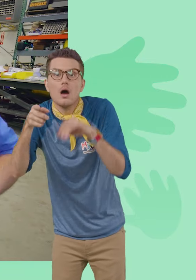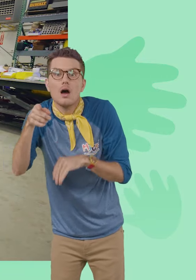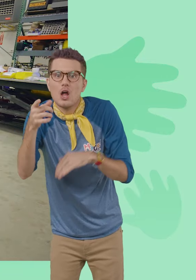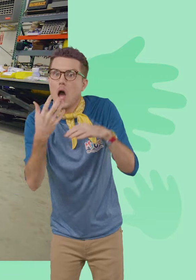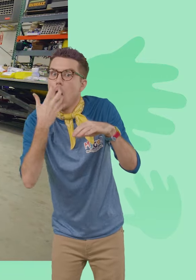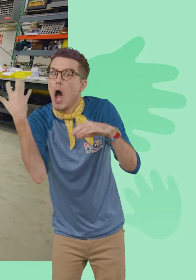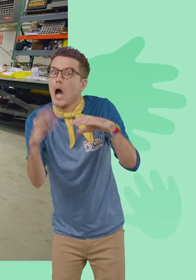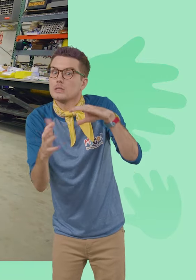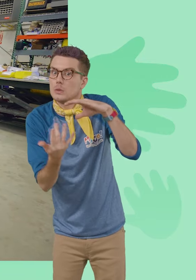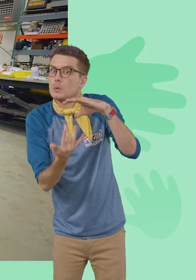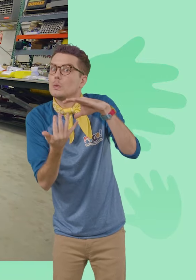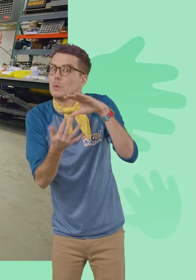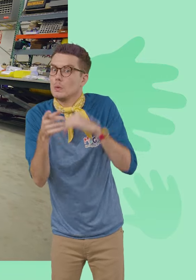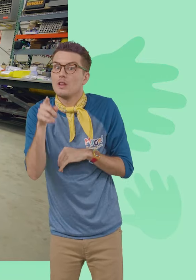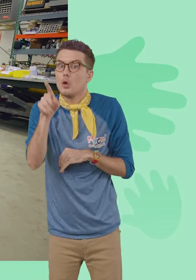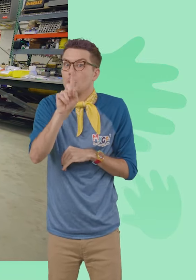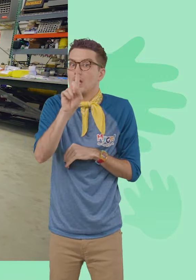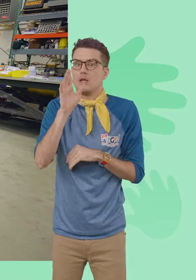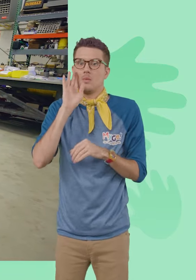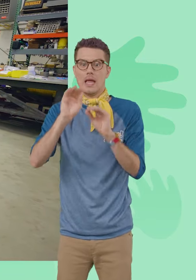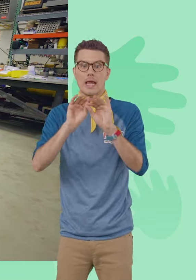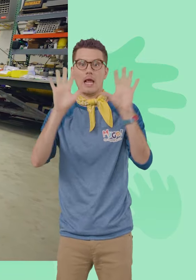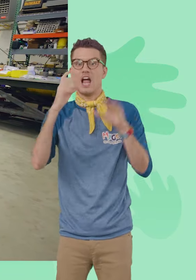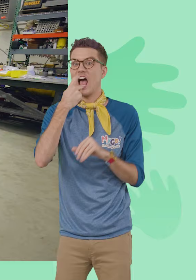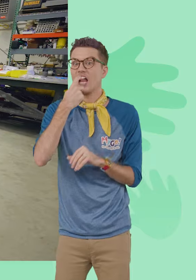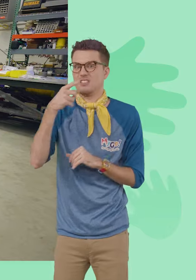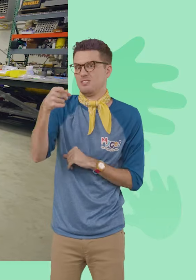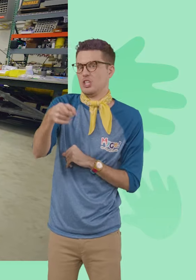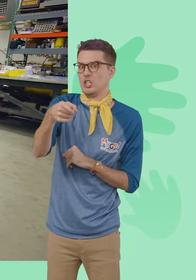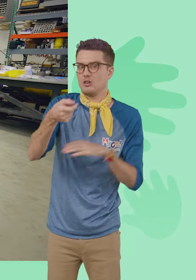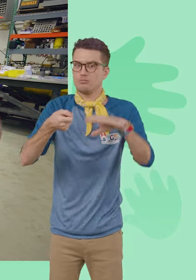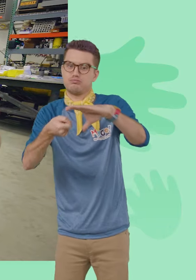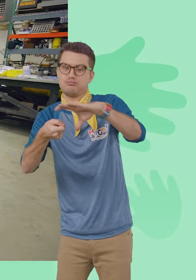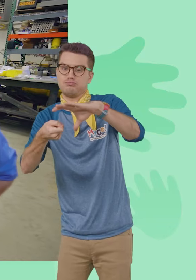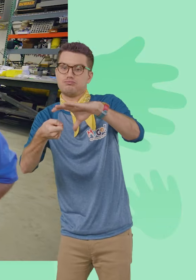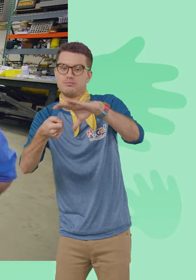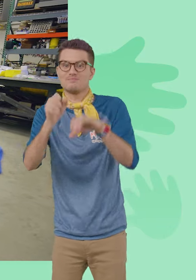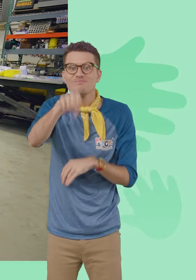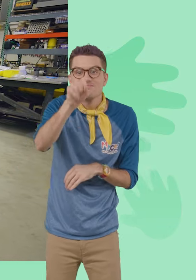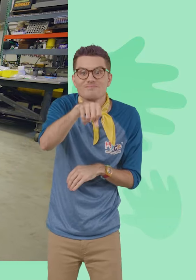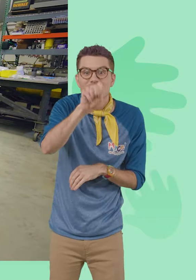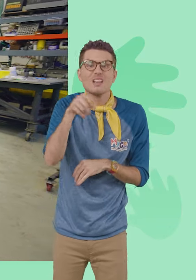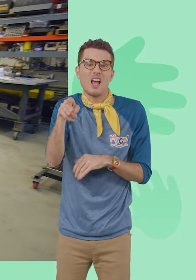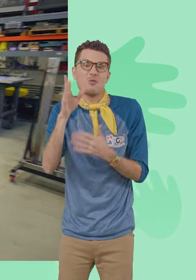hot. This is where all the clear glass is. Yeah, and it is basically like liquid in